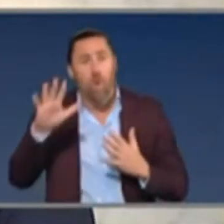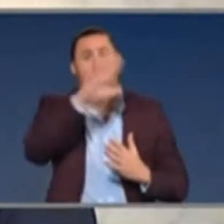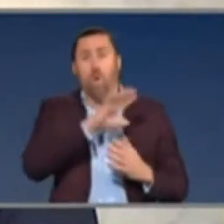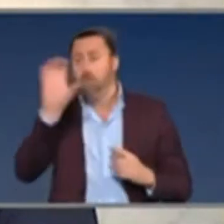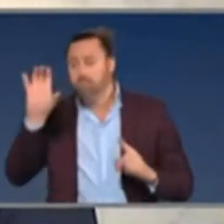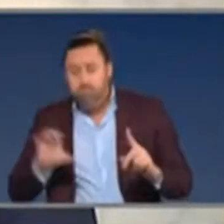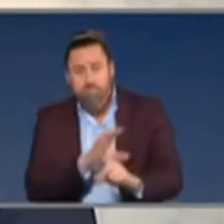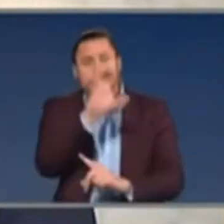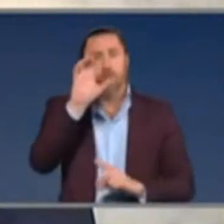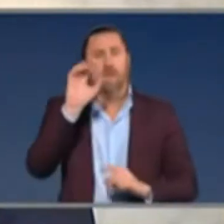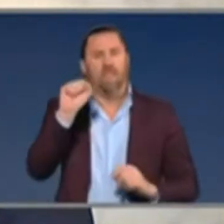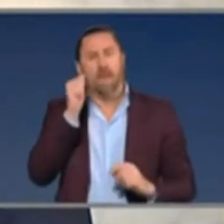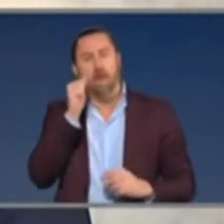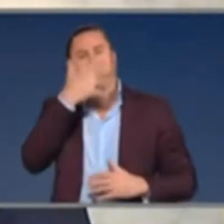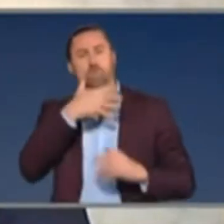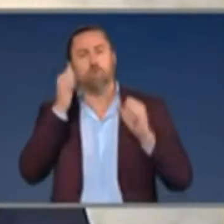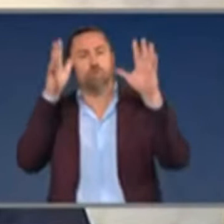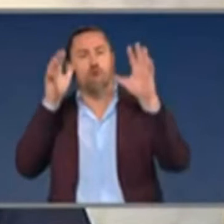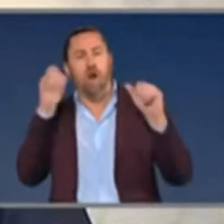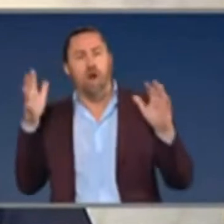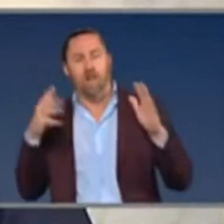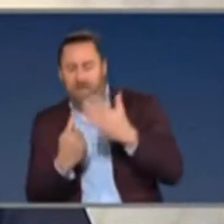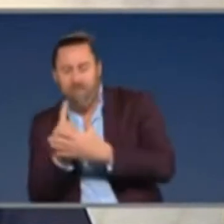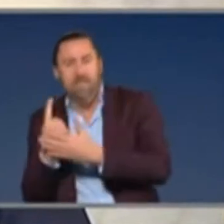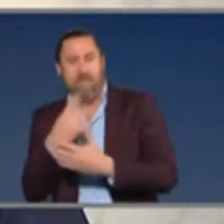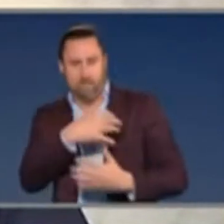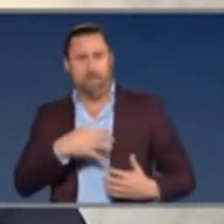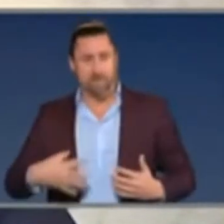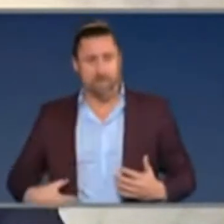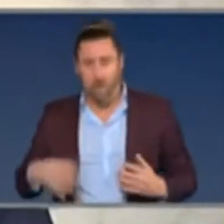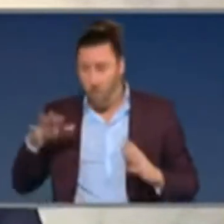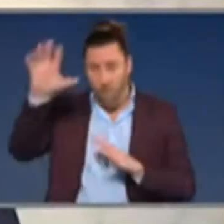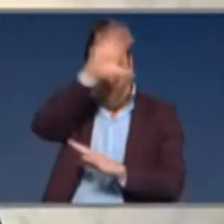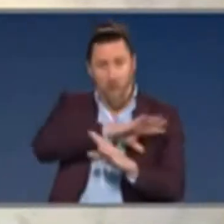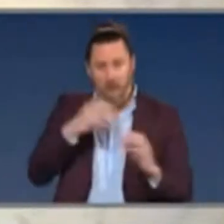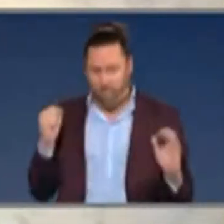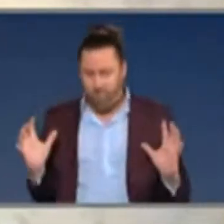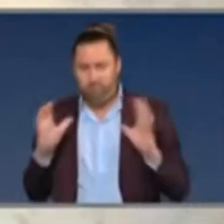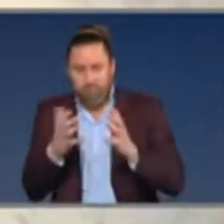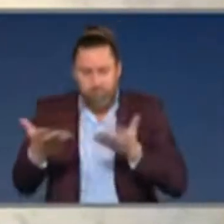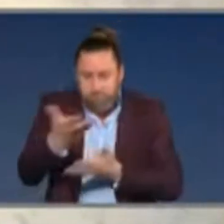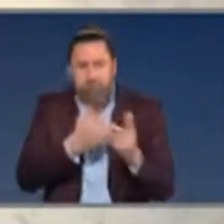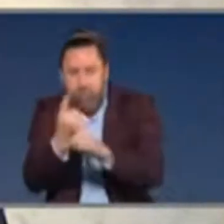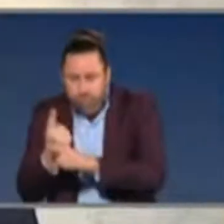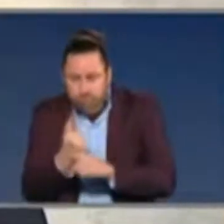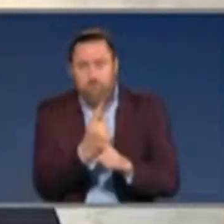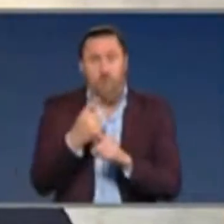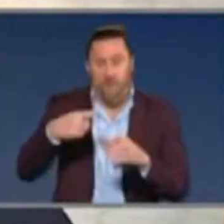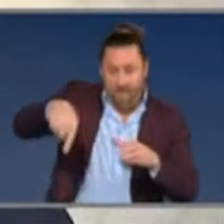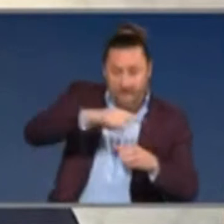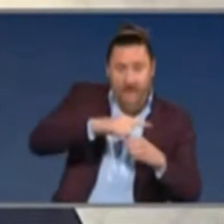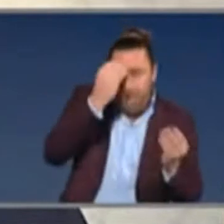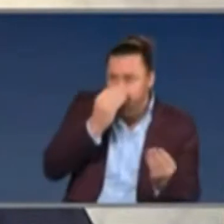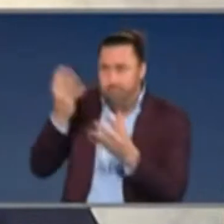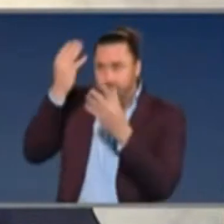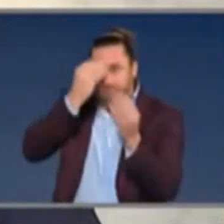their officials and the officers from the National Indigenous Agency and the officers who work with Pat in